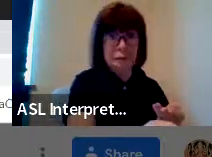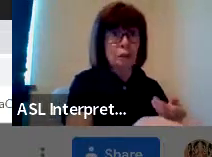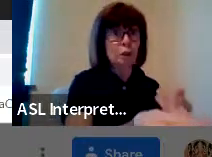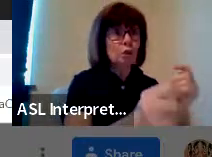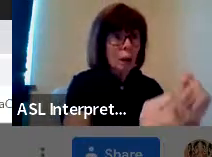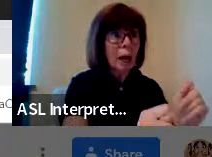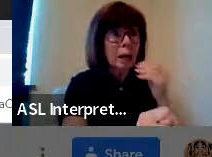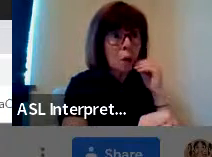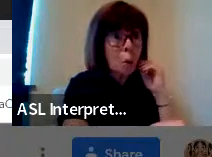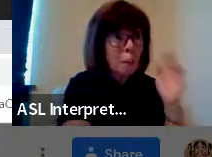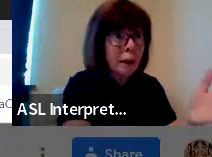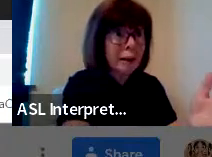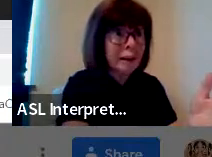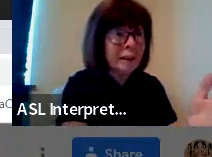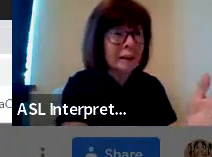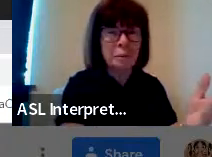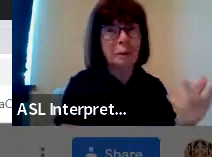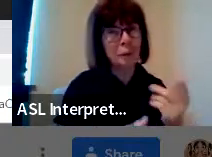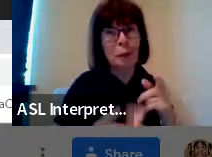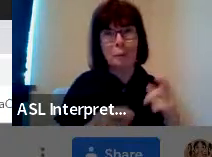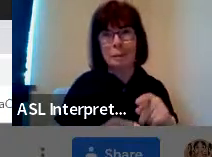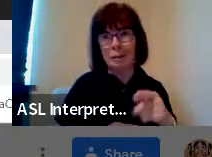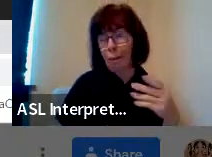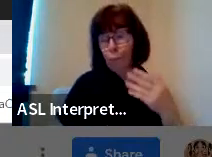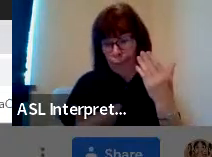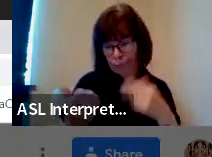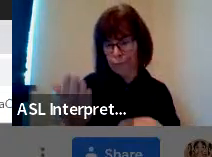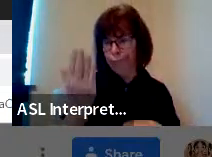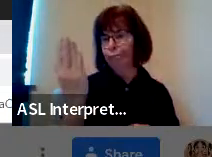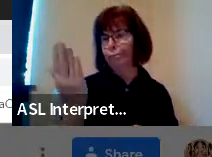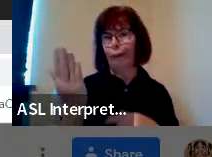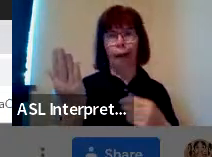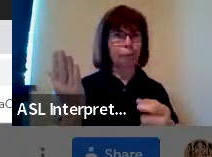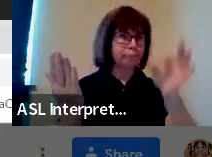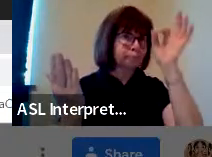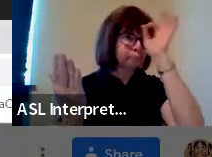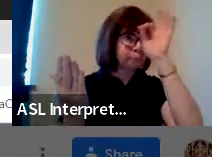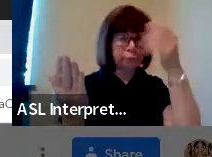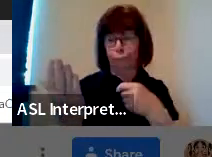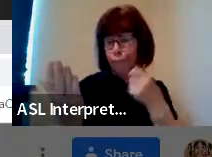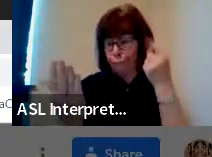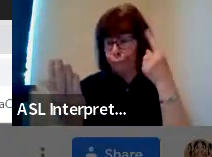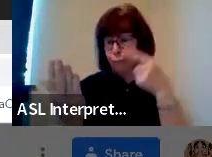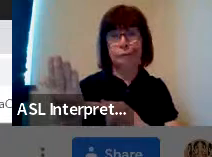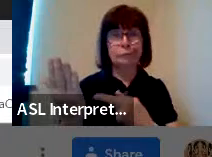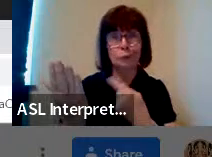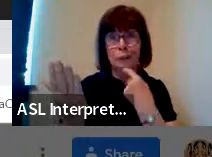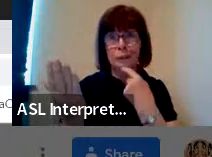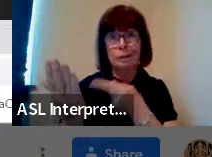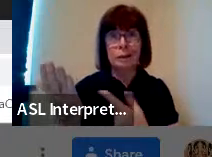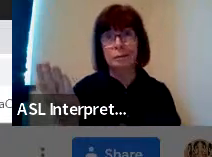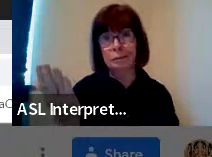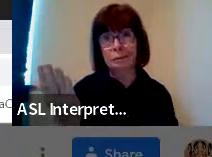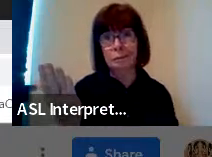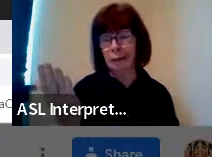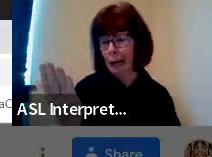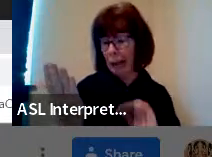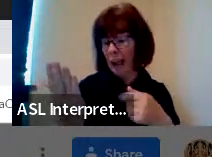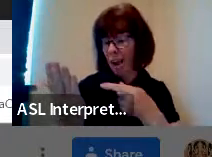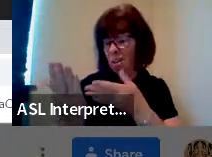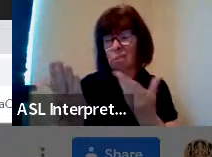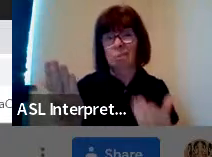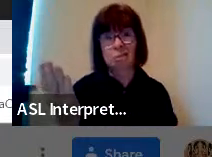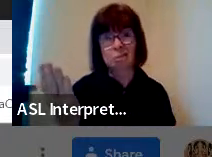home, but then it comes that I don't know how to read, I do not understand what's saying or how to use it. So you have